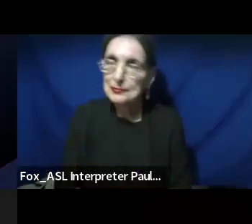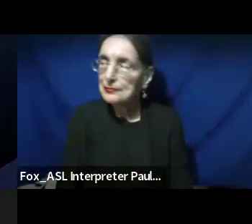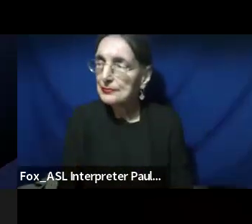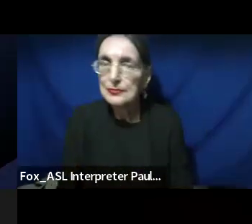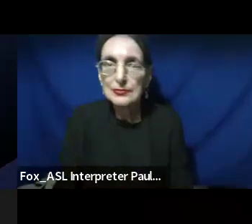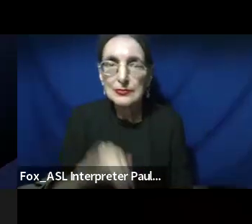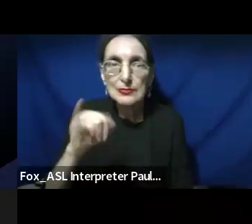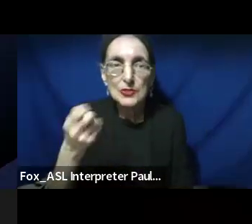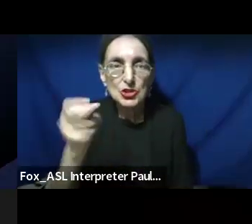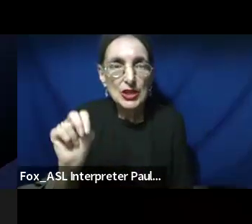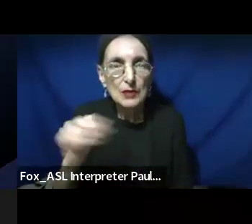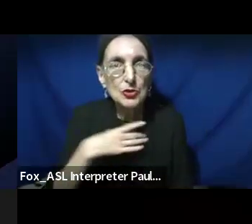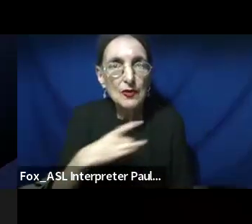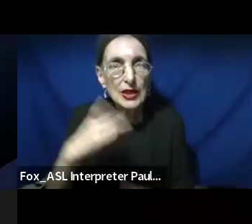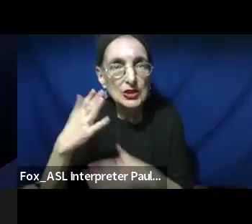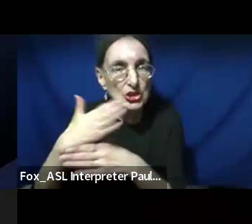Jen, would you like to share?